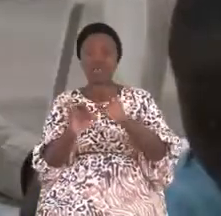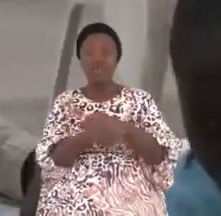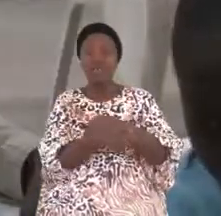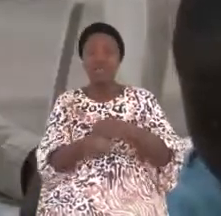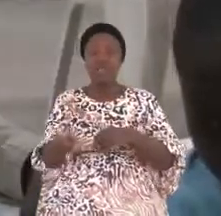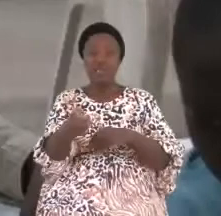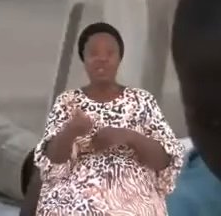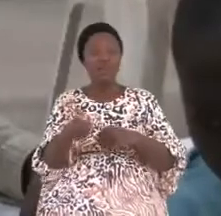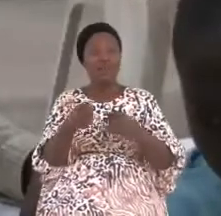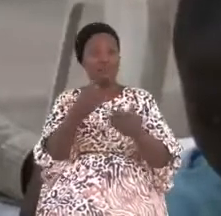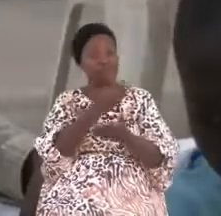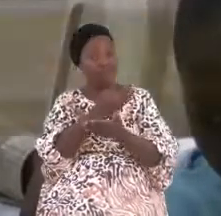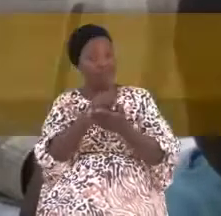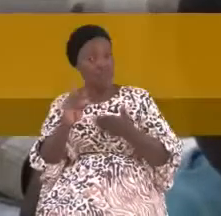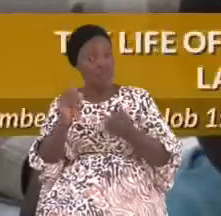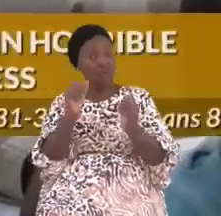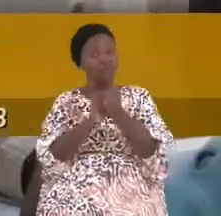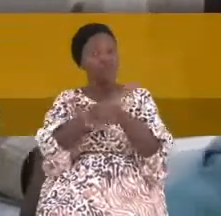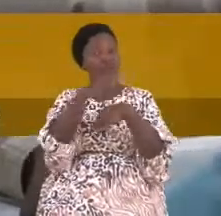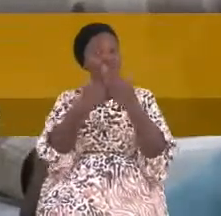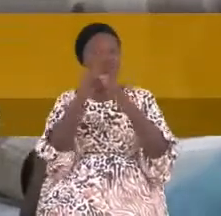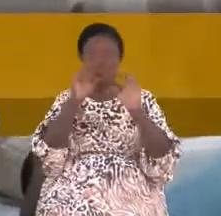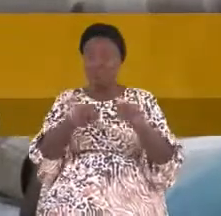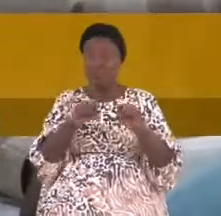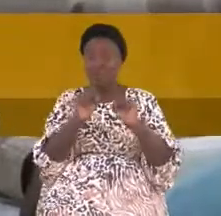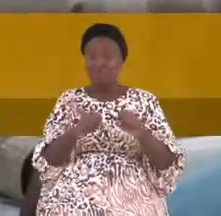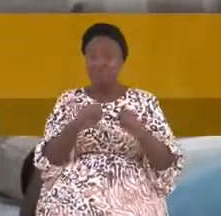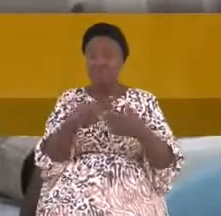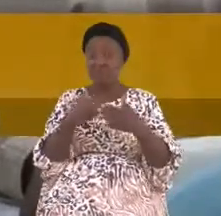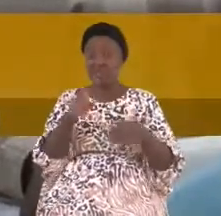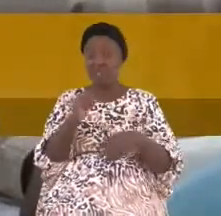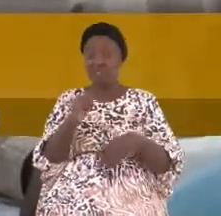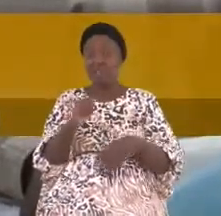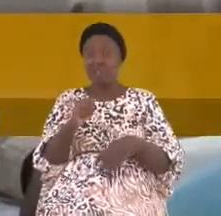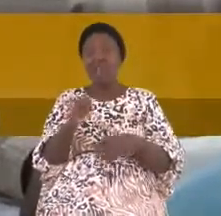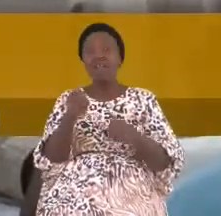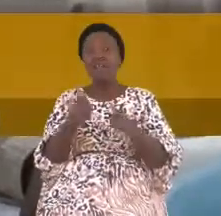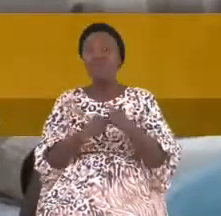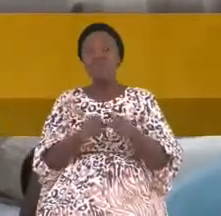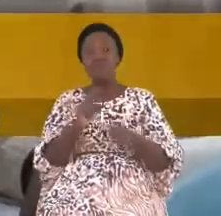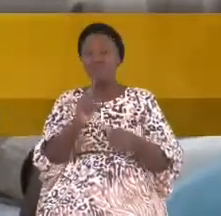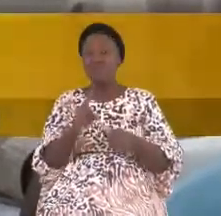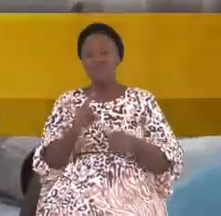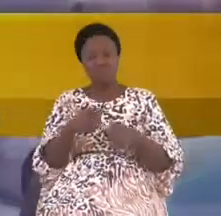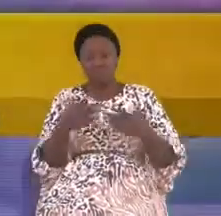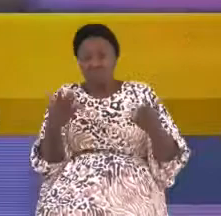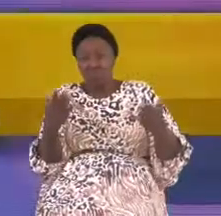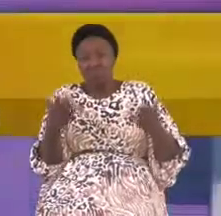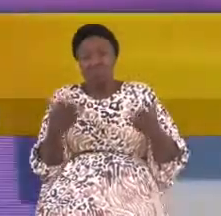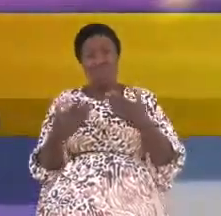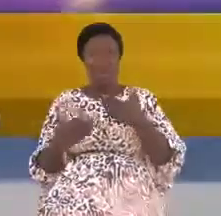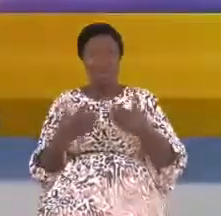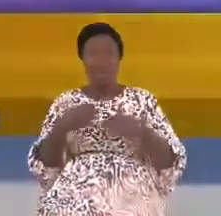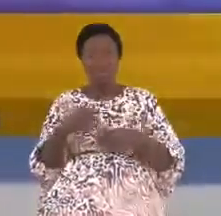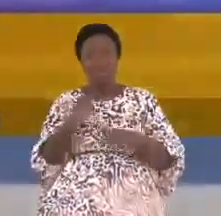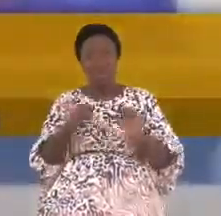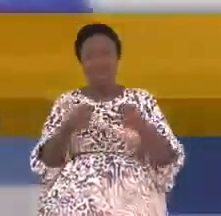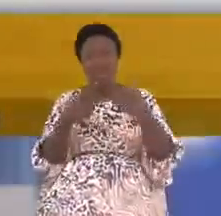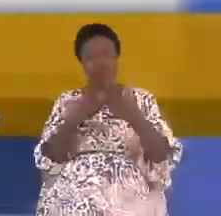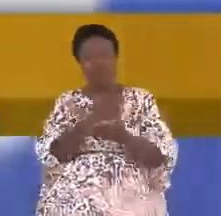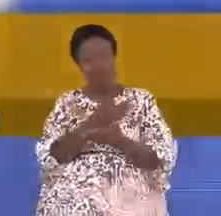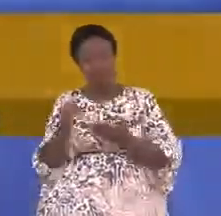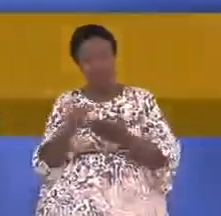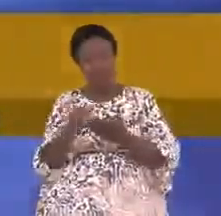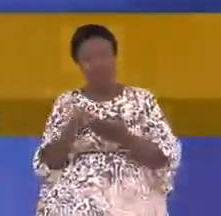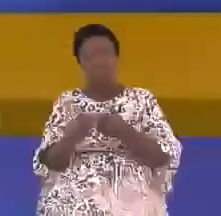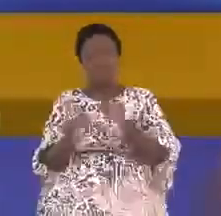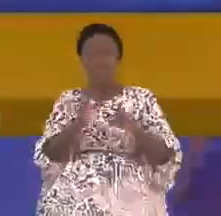with all the possibilities before them everybody else will fail if they fail with all the